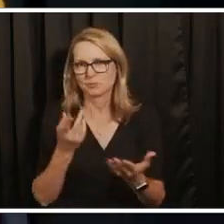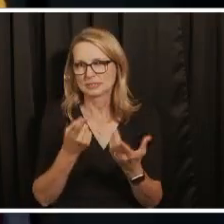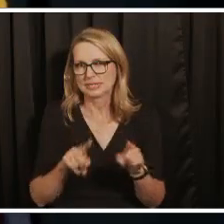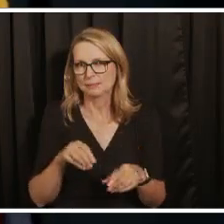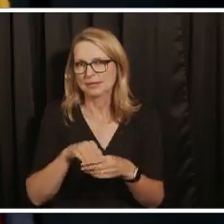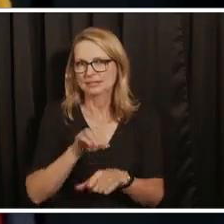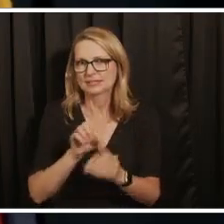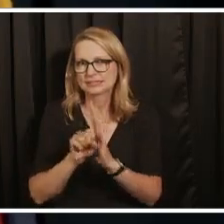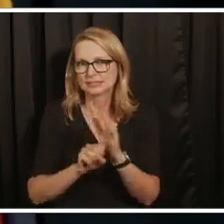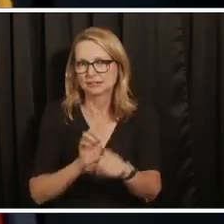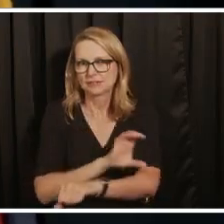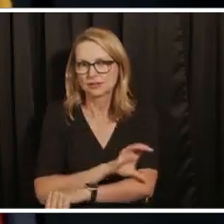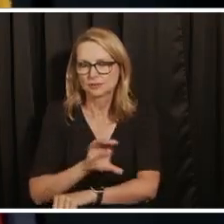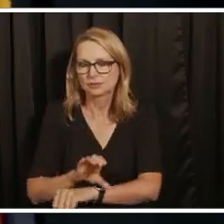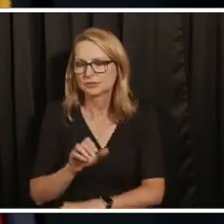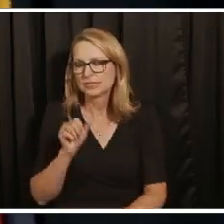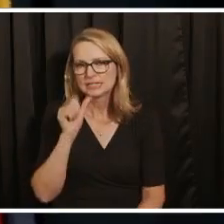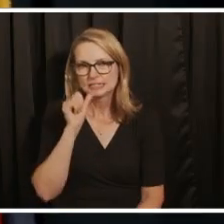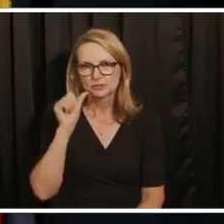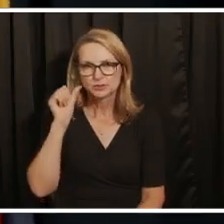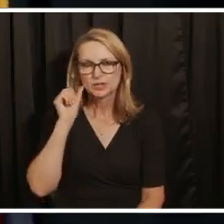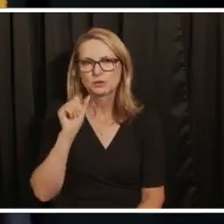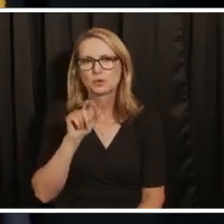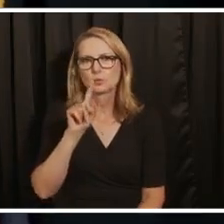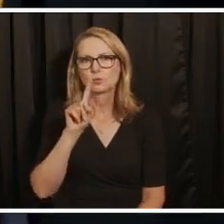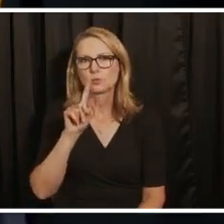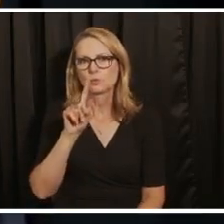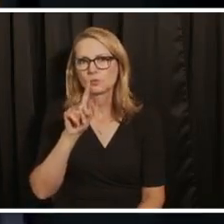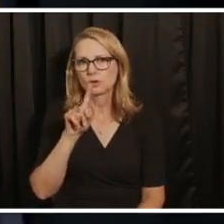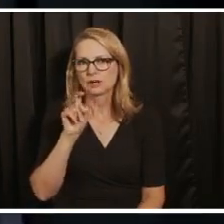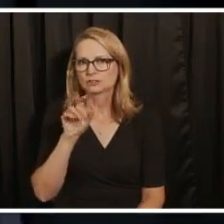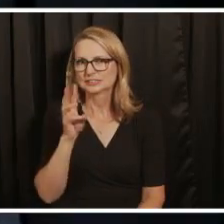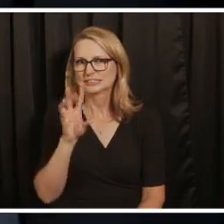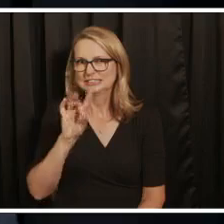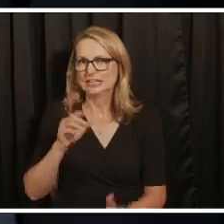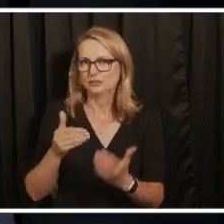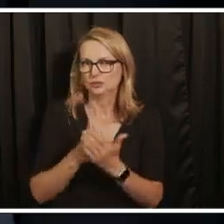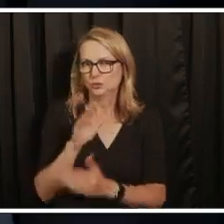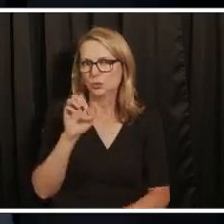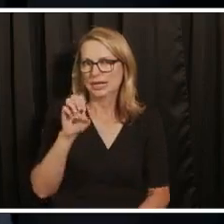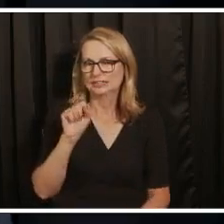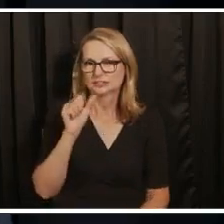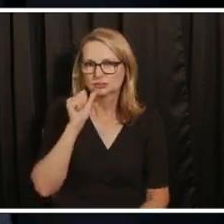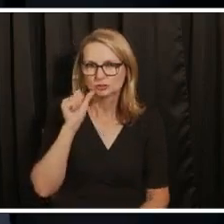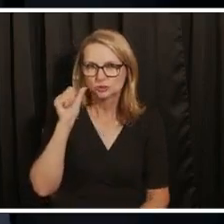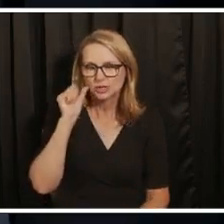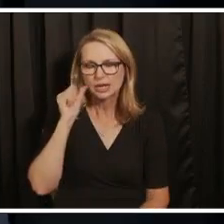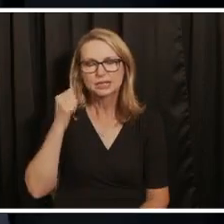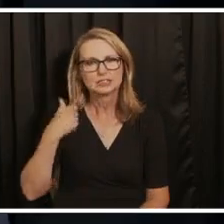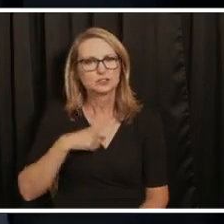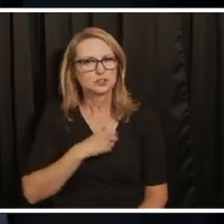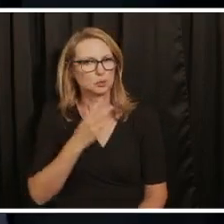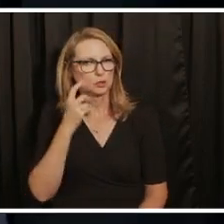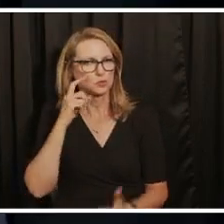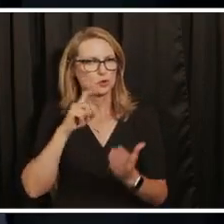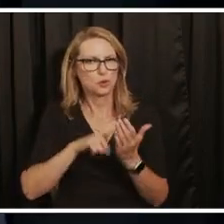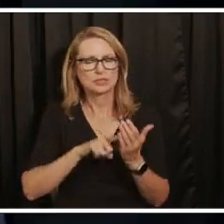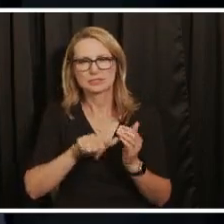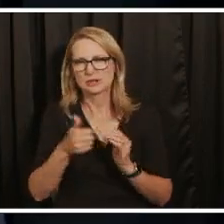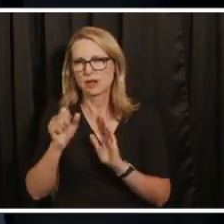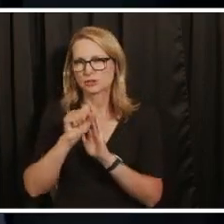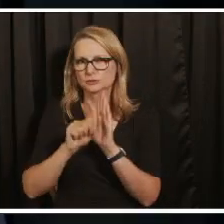Yesterday, 1,668 new positive cases. Colorado is really seeing the same trend that is occurring across the nation